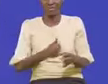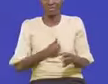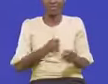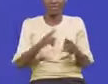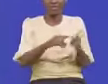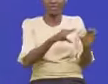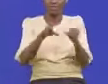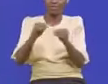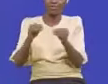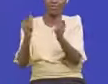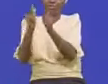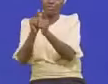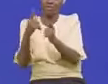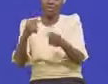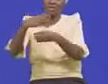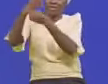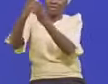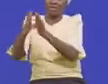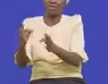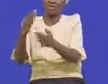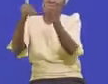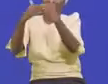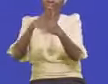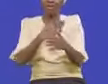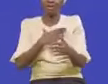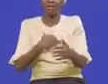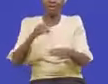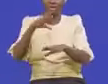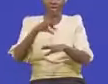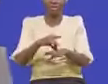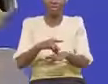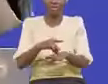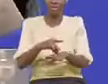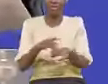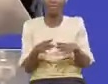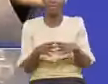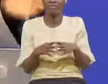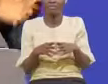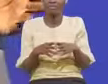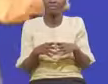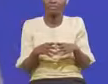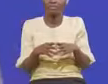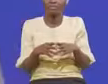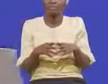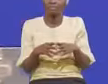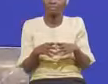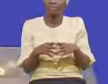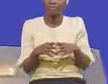Eji benade wa meskenye ntela mama yakpro atroide wo wola gbogbo meto agbo